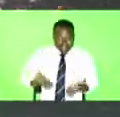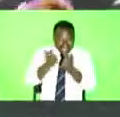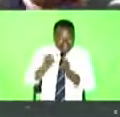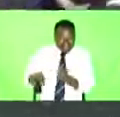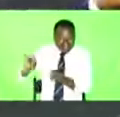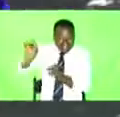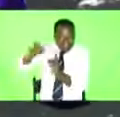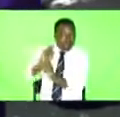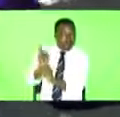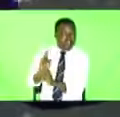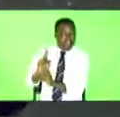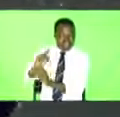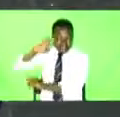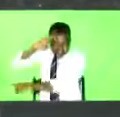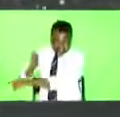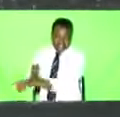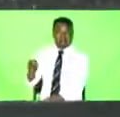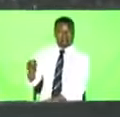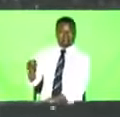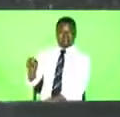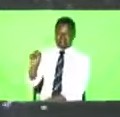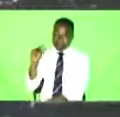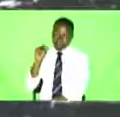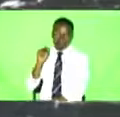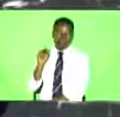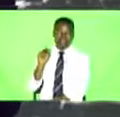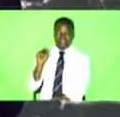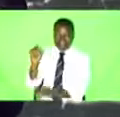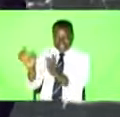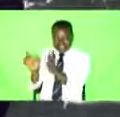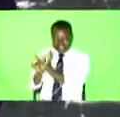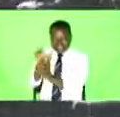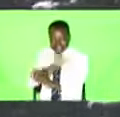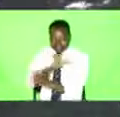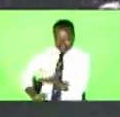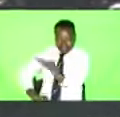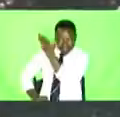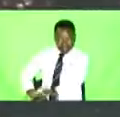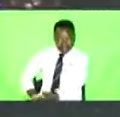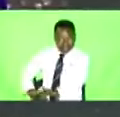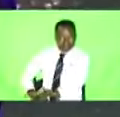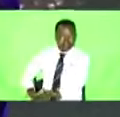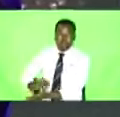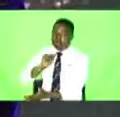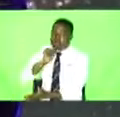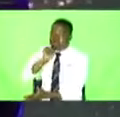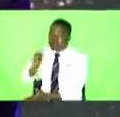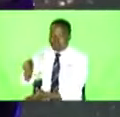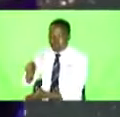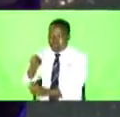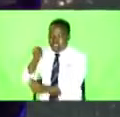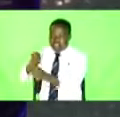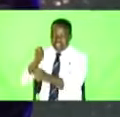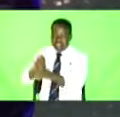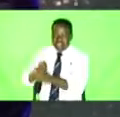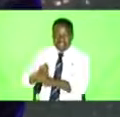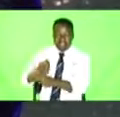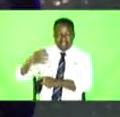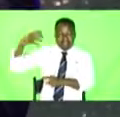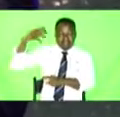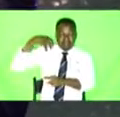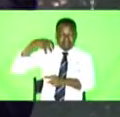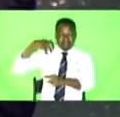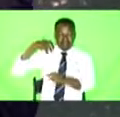his son, full stop. Jesus Christ is not a founder of a certain religion called